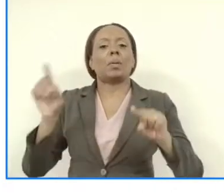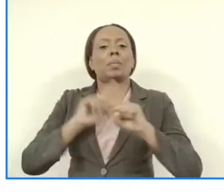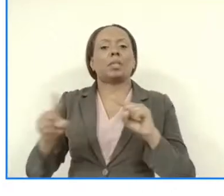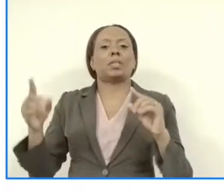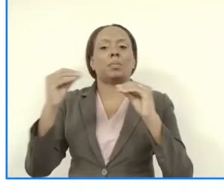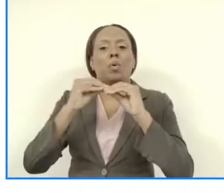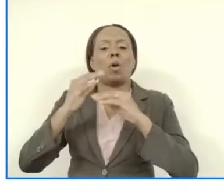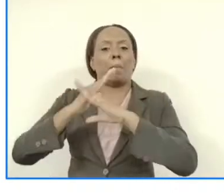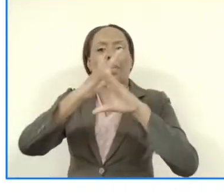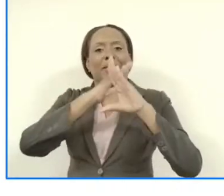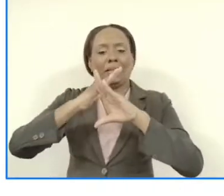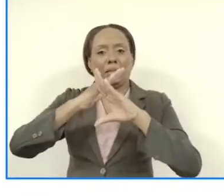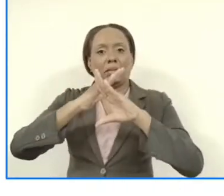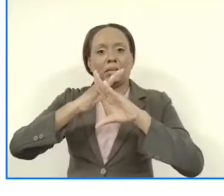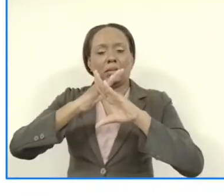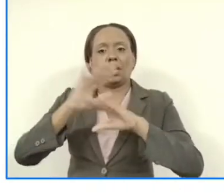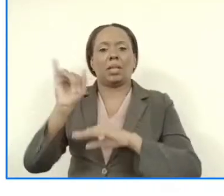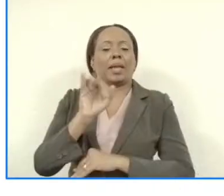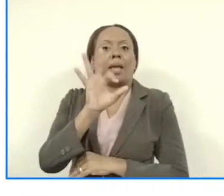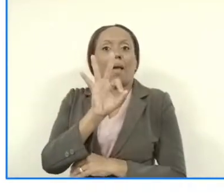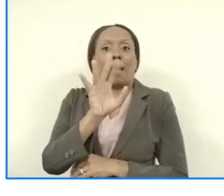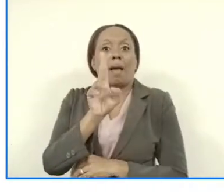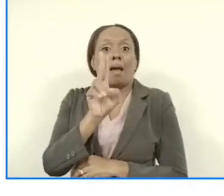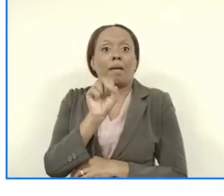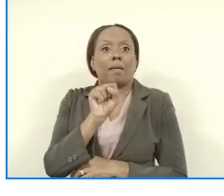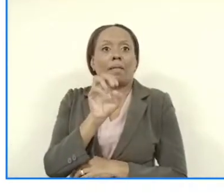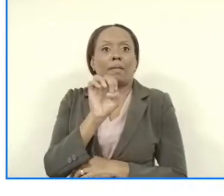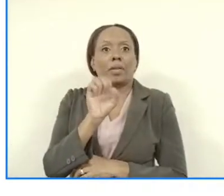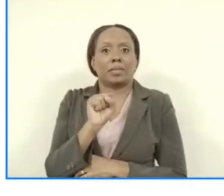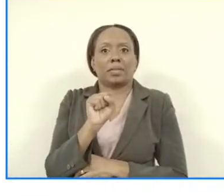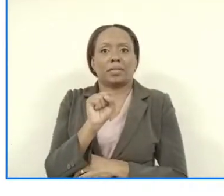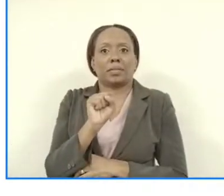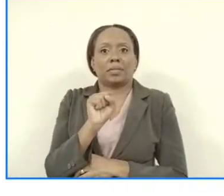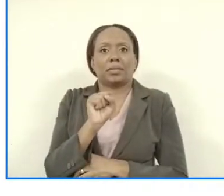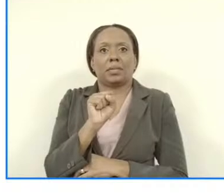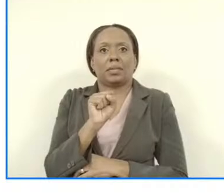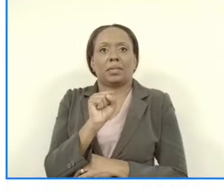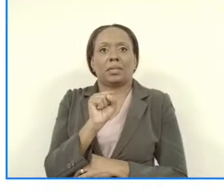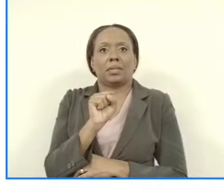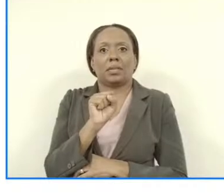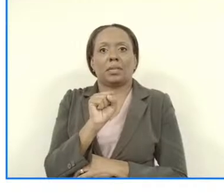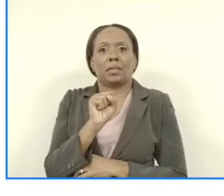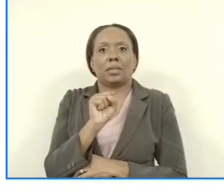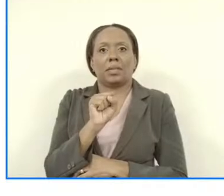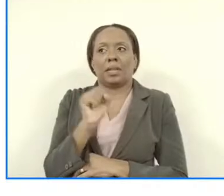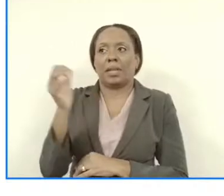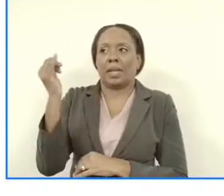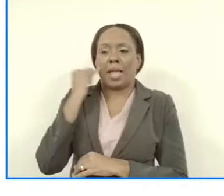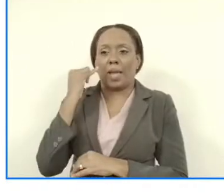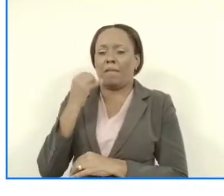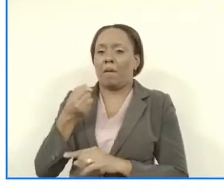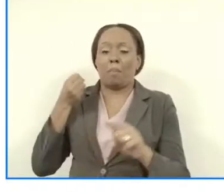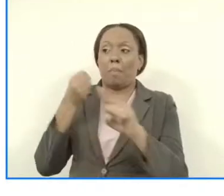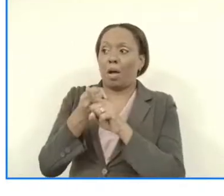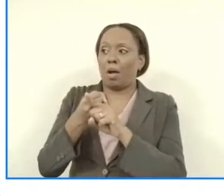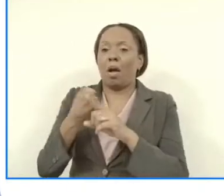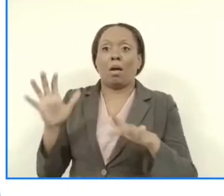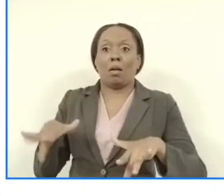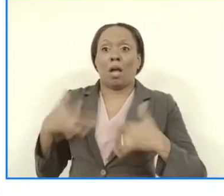protective devices, primarily fuses, that will blow if during the event, the hurricane, the